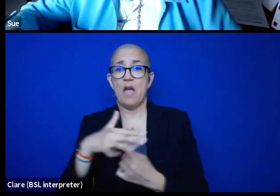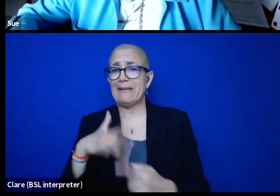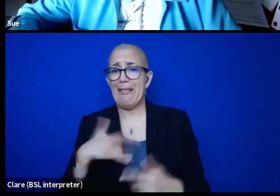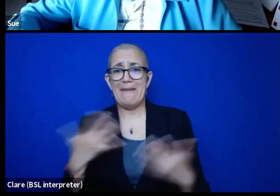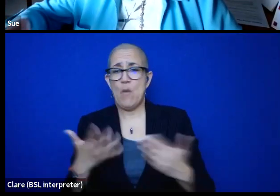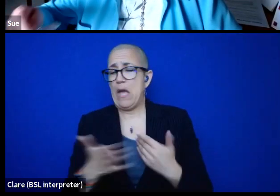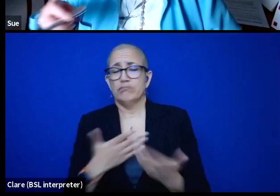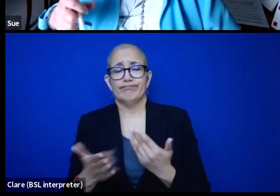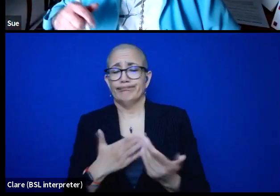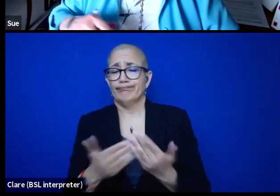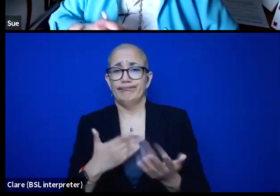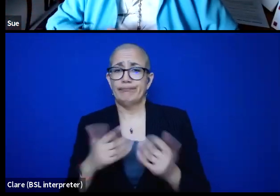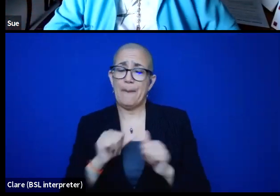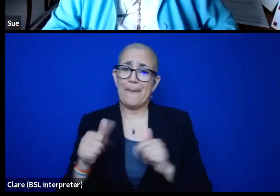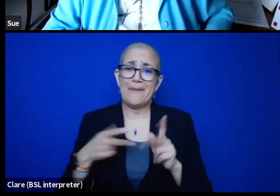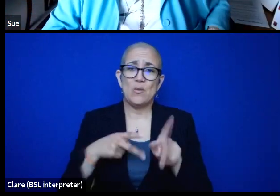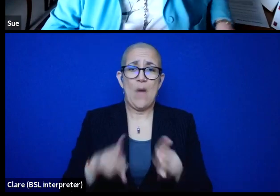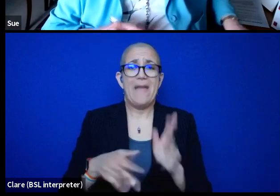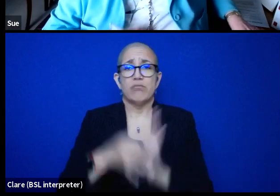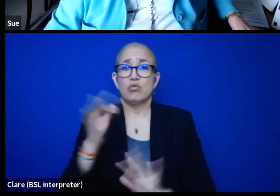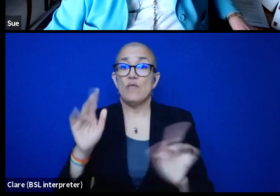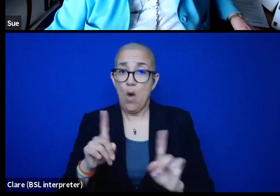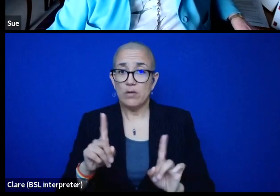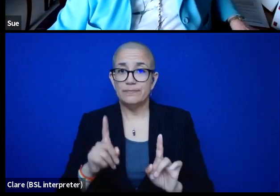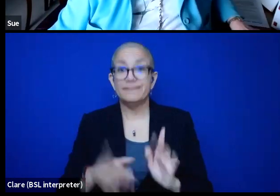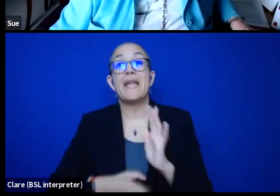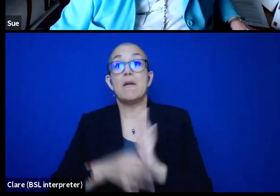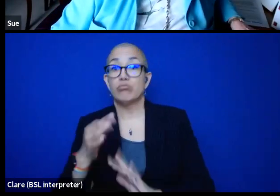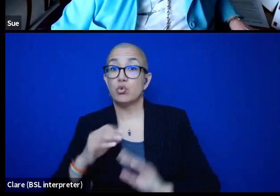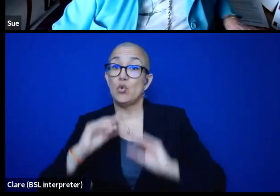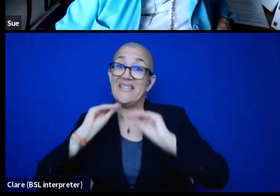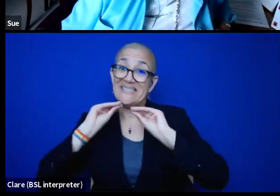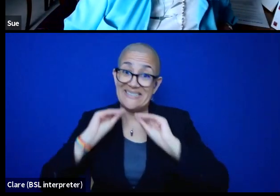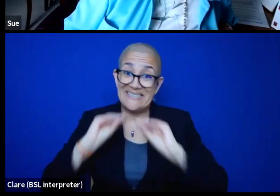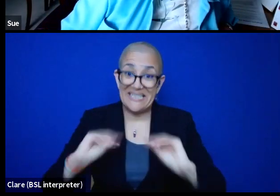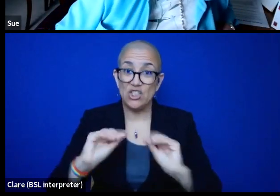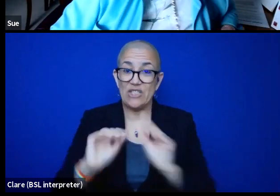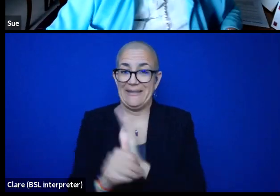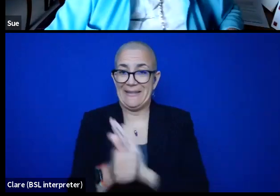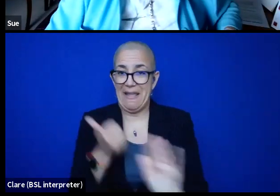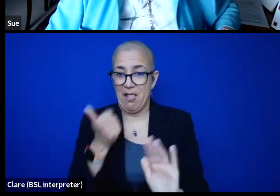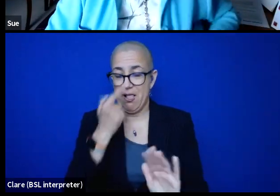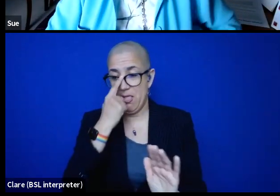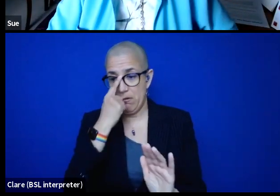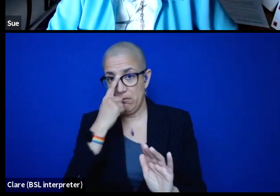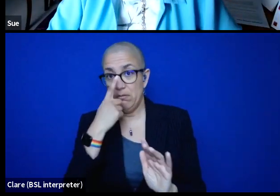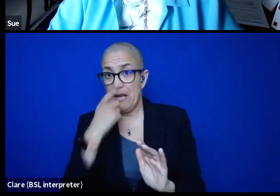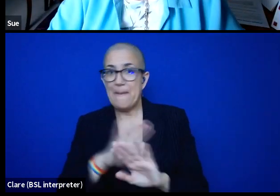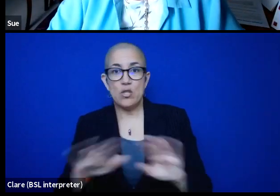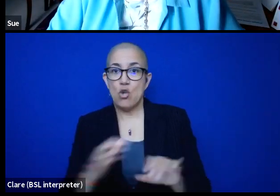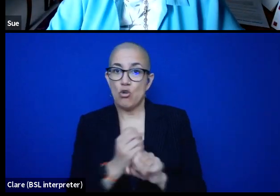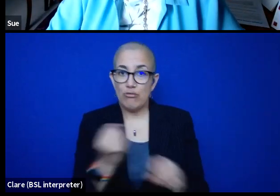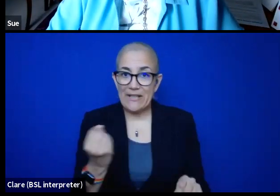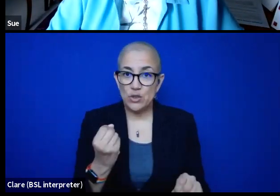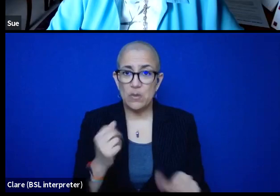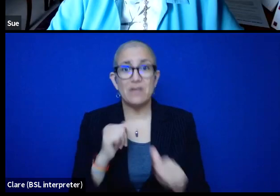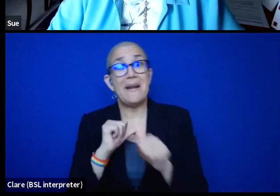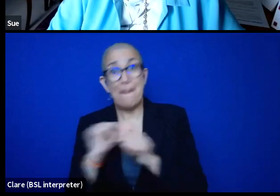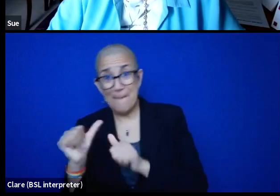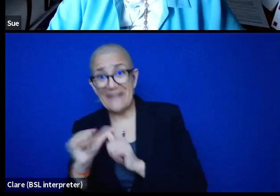society, it's improved teaching skills. And you can be a non-graduate and be a better teacher than a